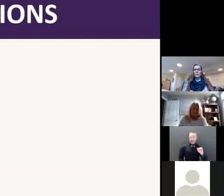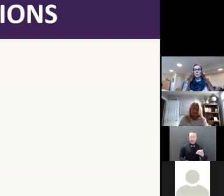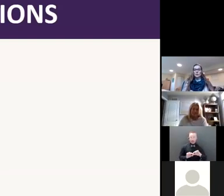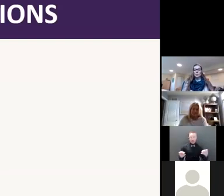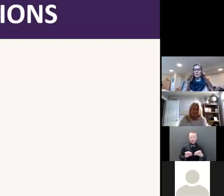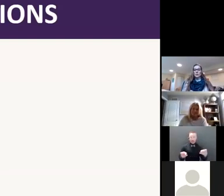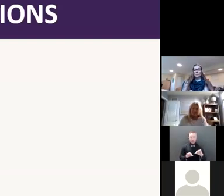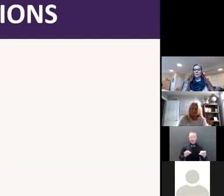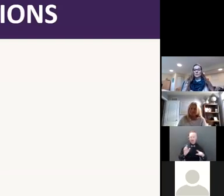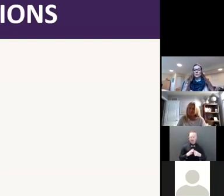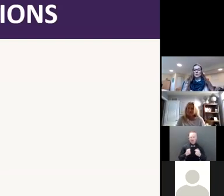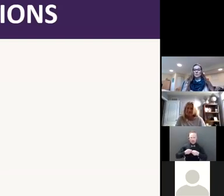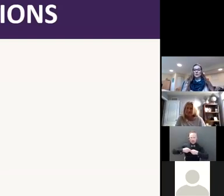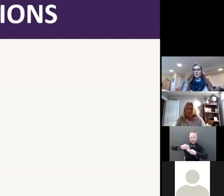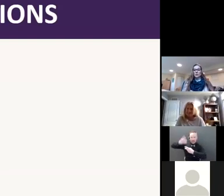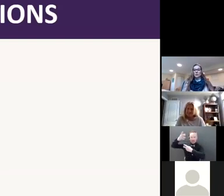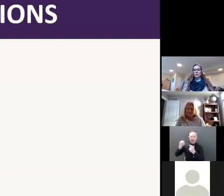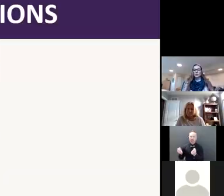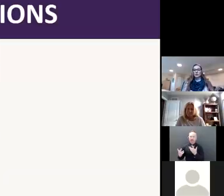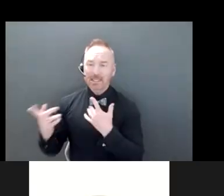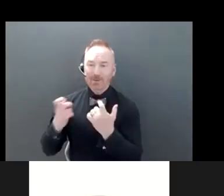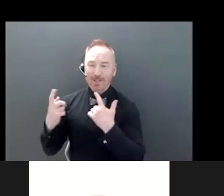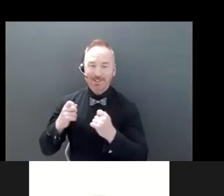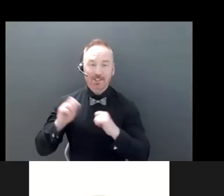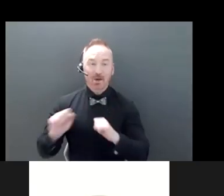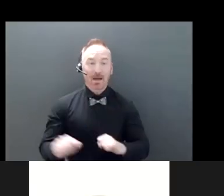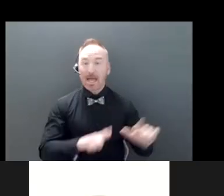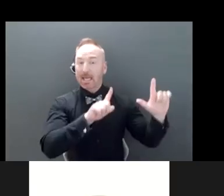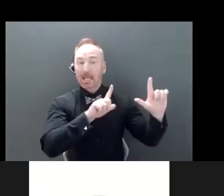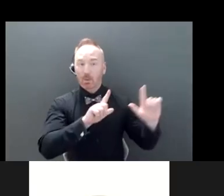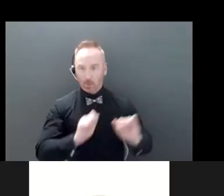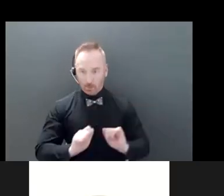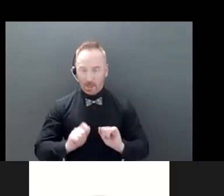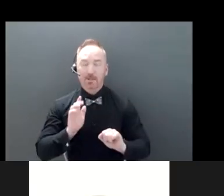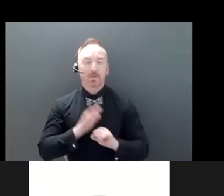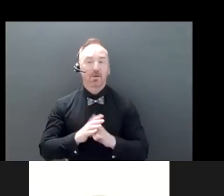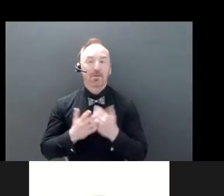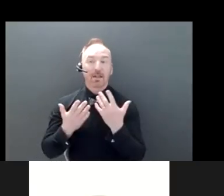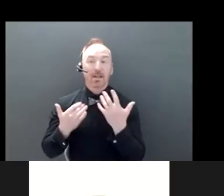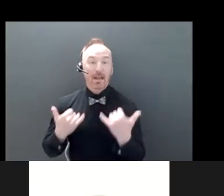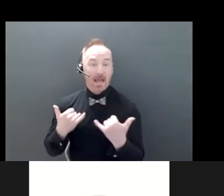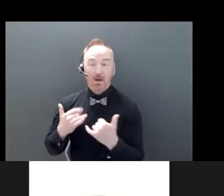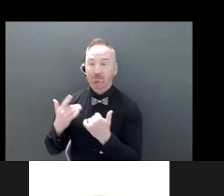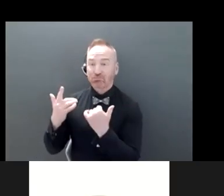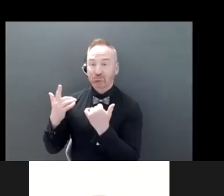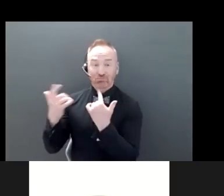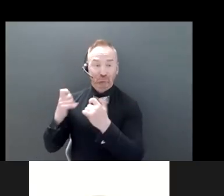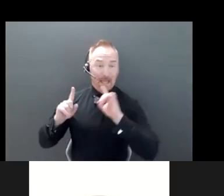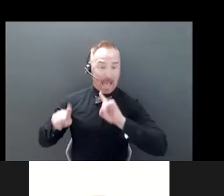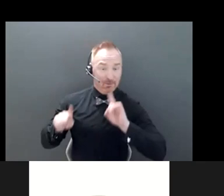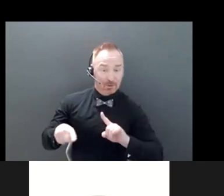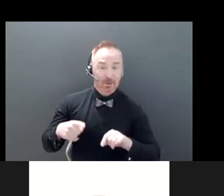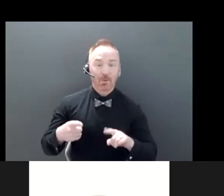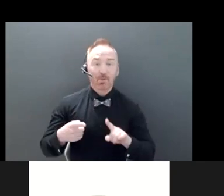So I'm going to stop my screen share to spend some time answering some of those questions with Chris and Jennifer if you want to join us.